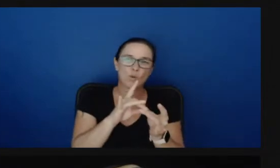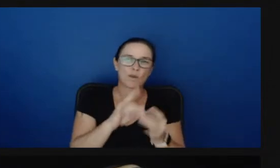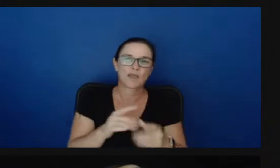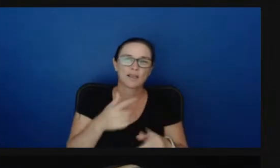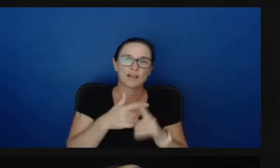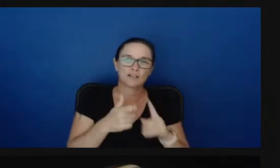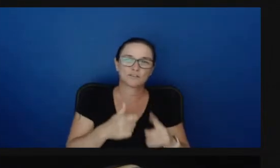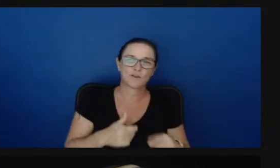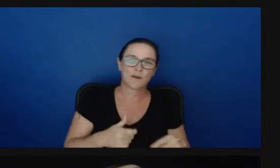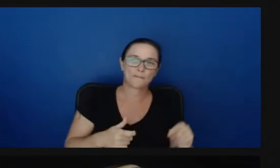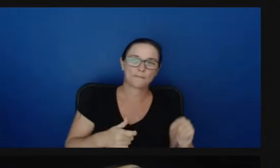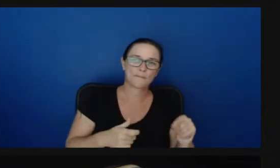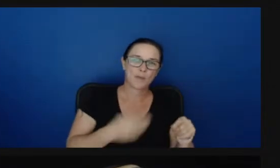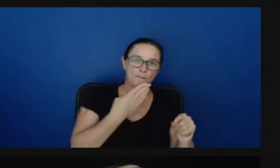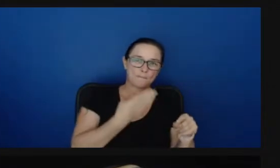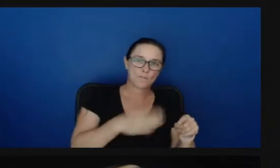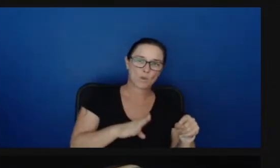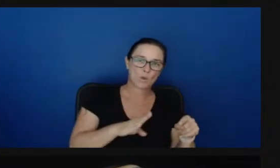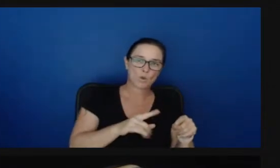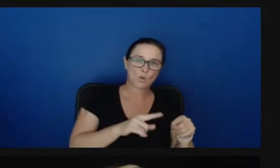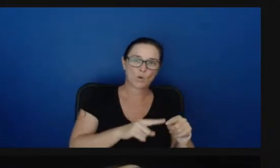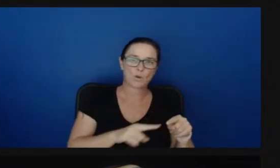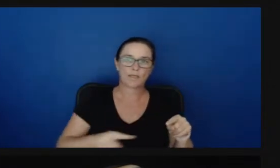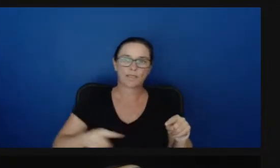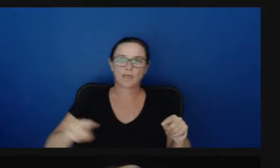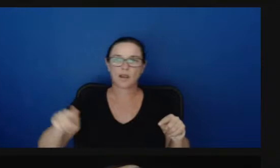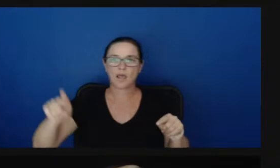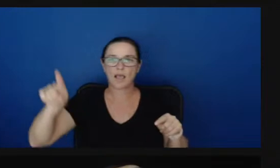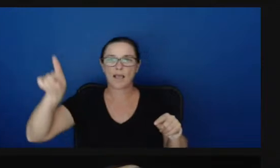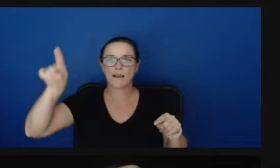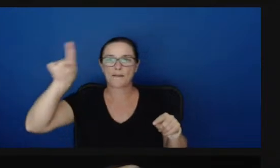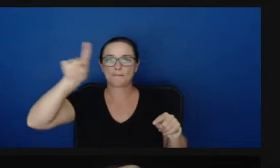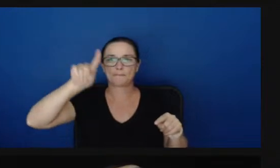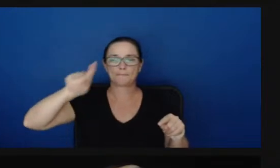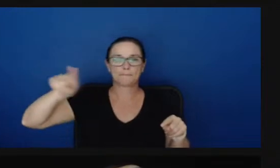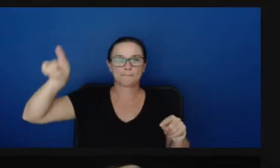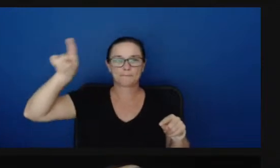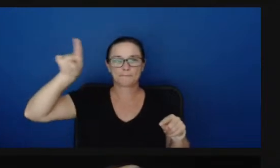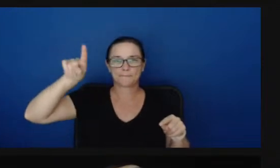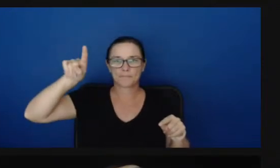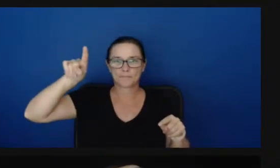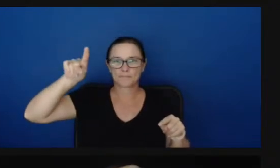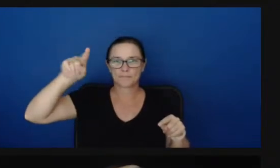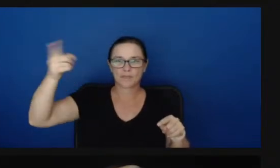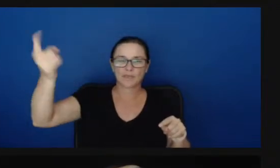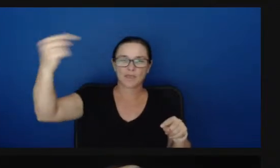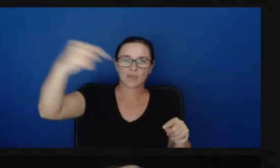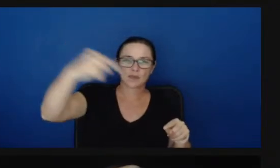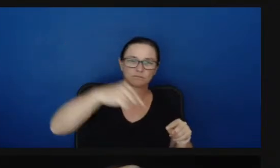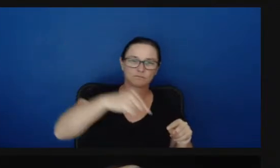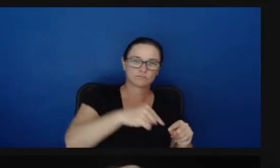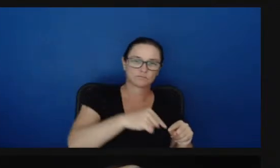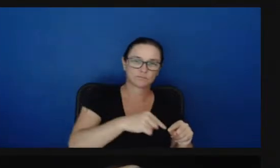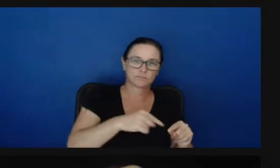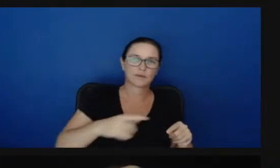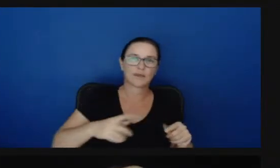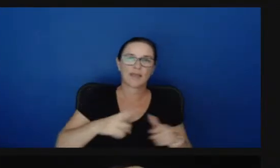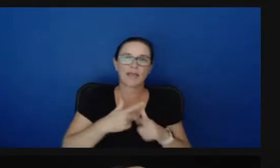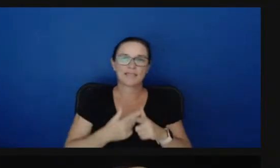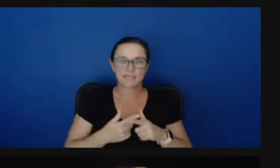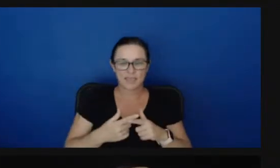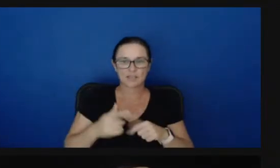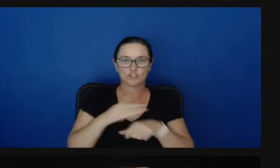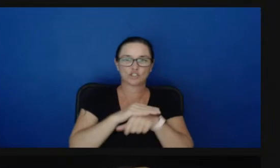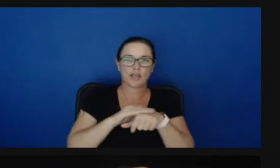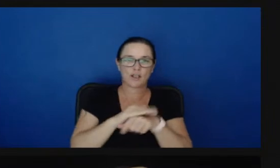to blue all the way to here, where it rises and then moves back shallower back in that direction again.